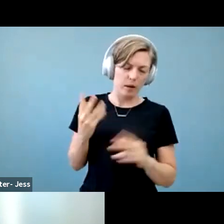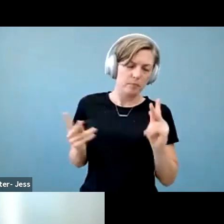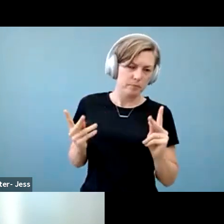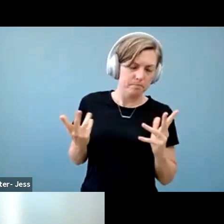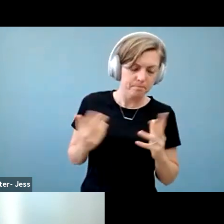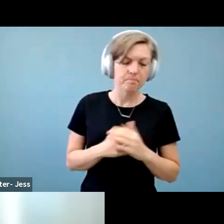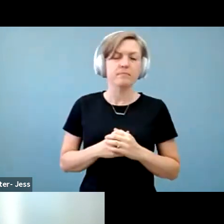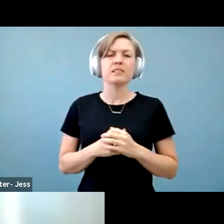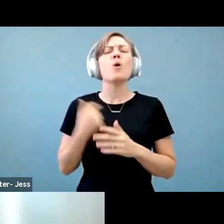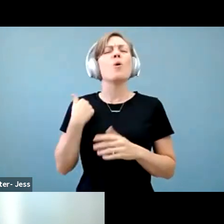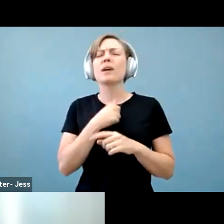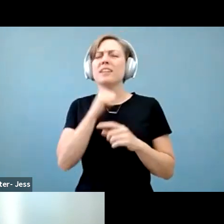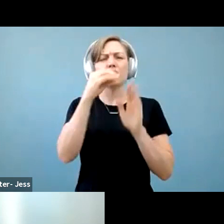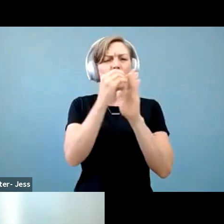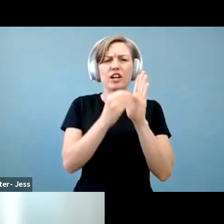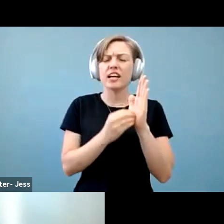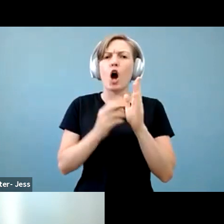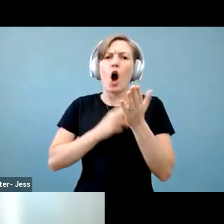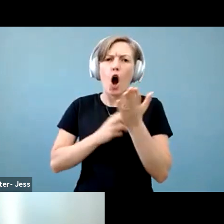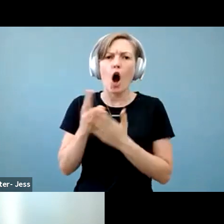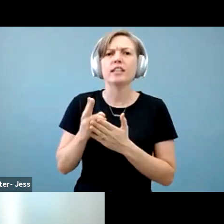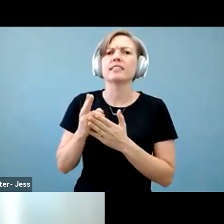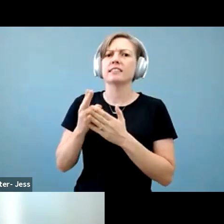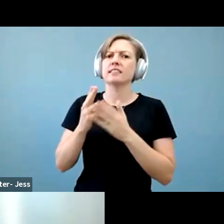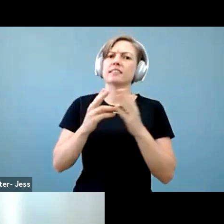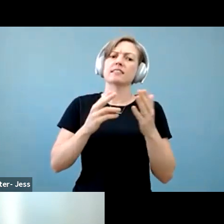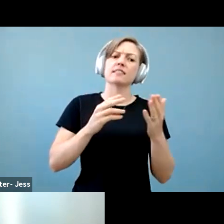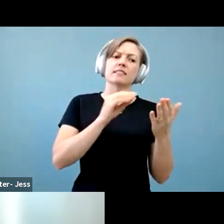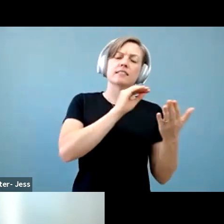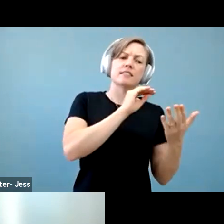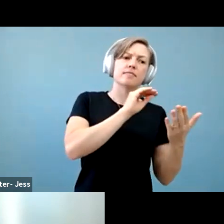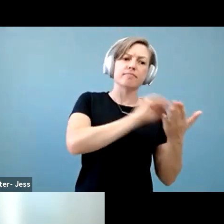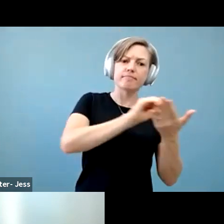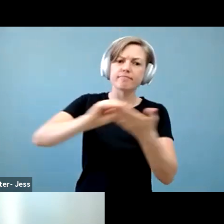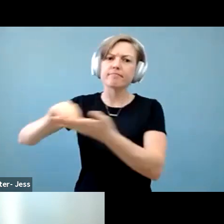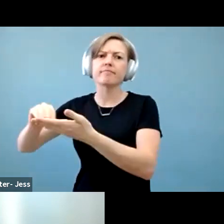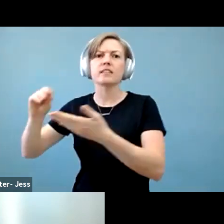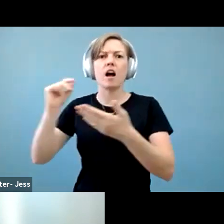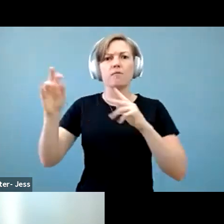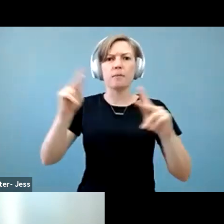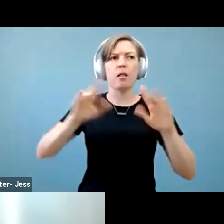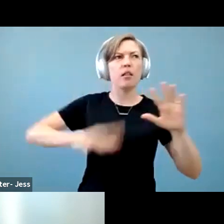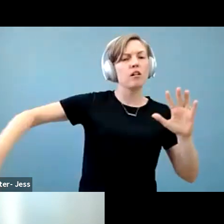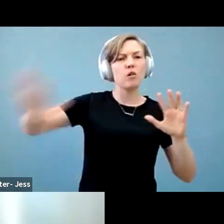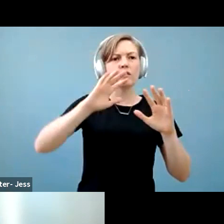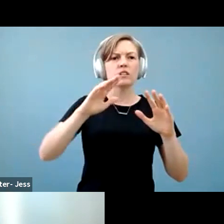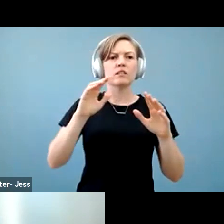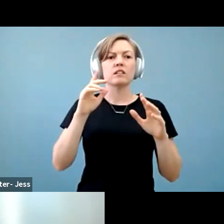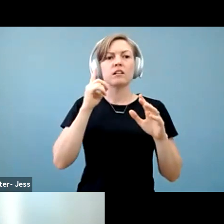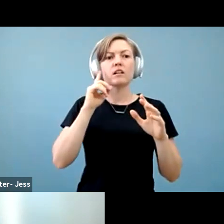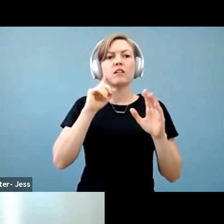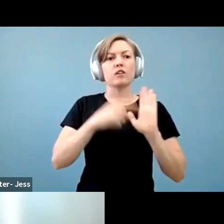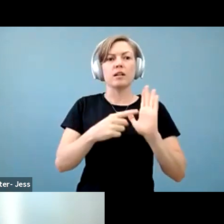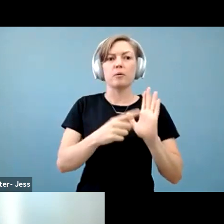We're not charting an honest trajectory that reflects the diversity we see every day in places like California, or where I'm from, Hawaii, the